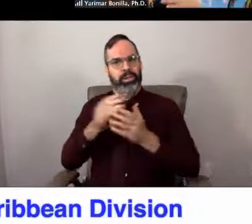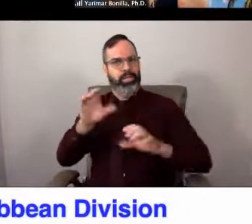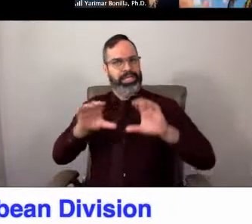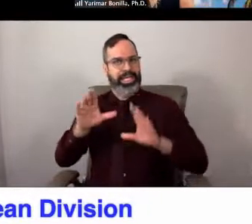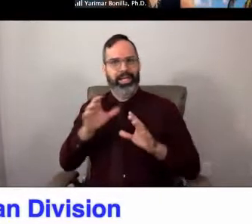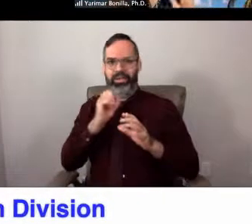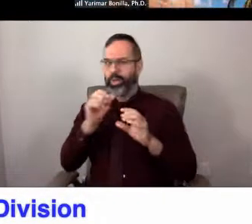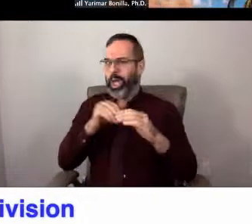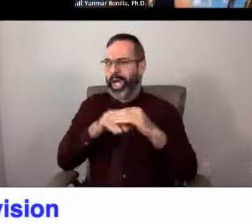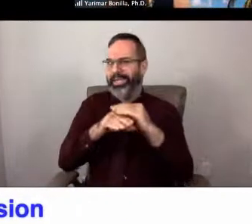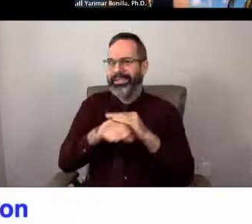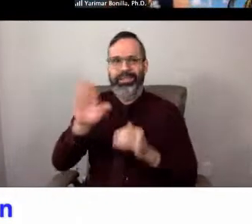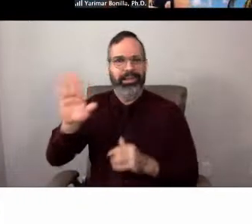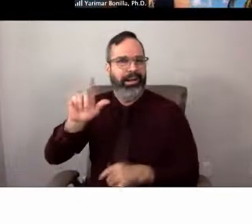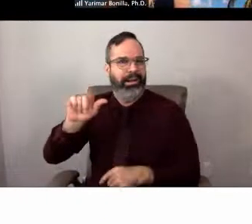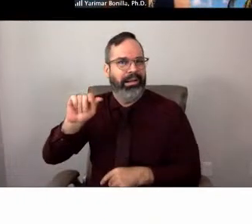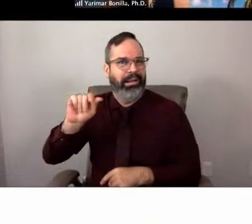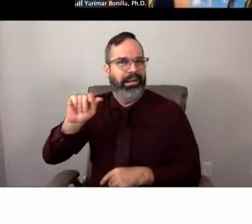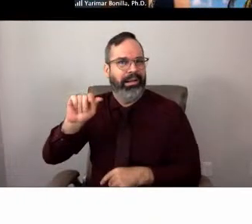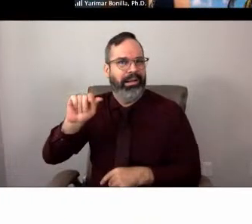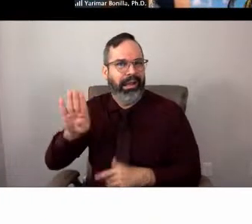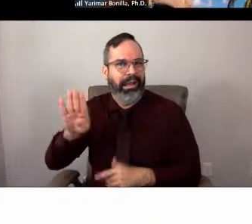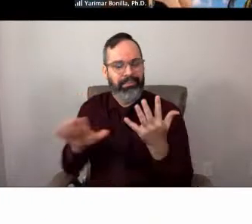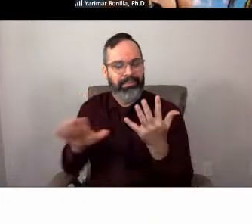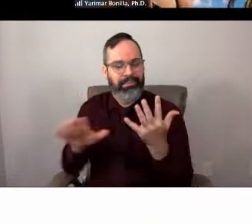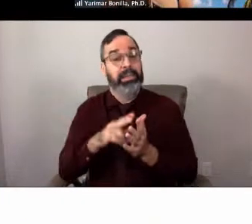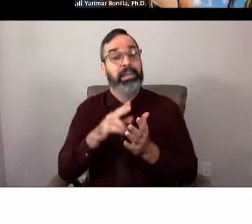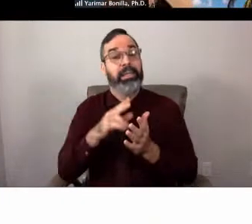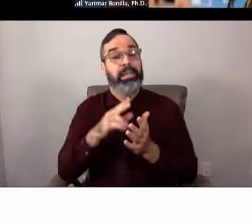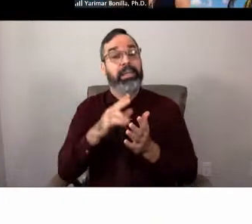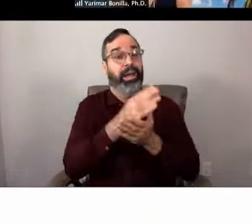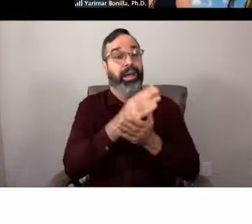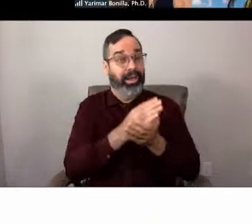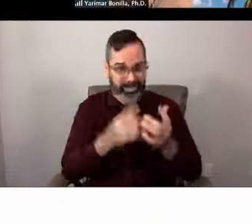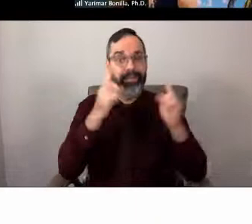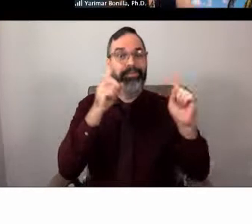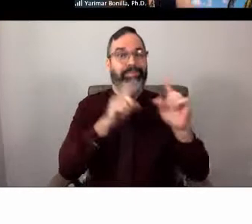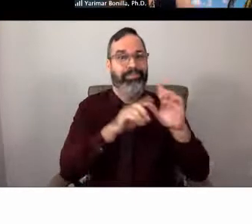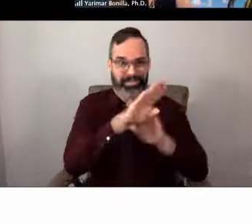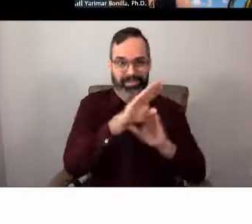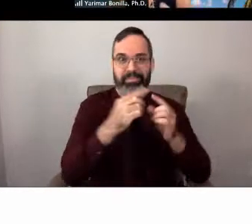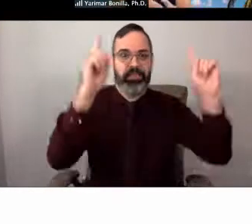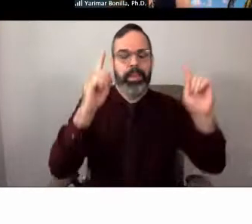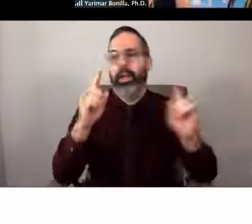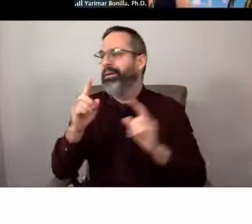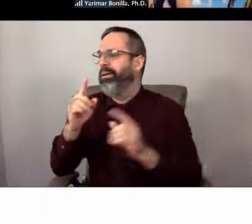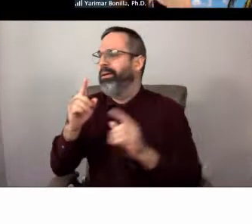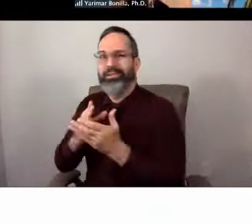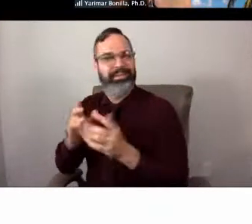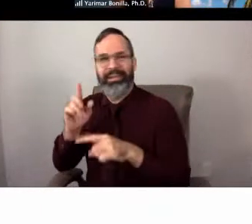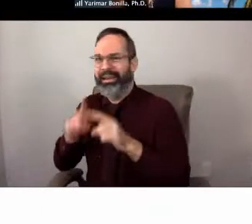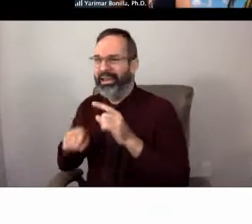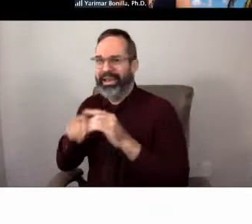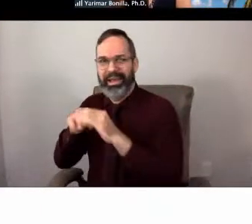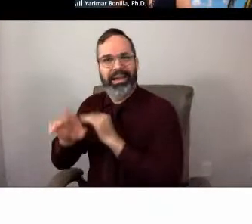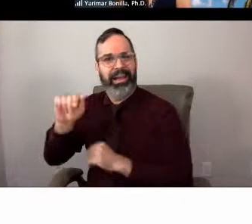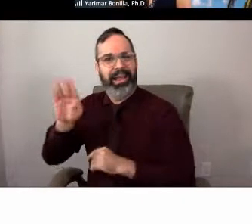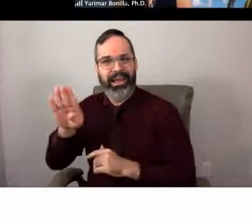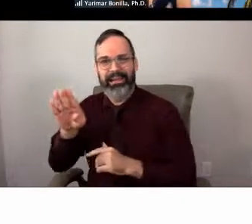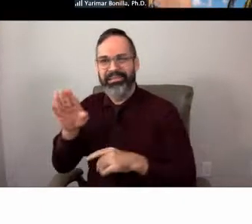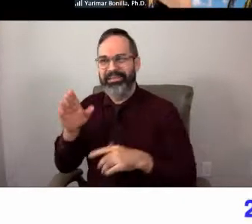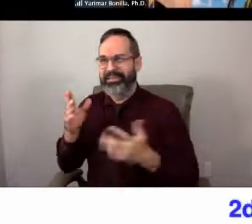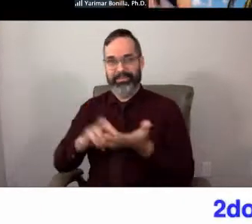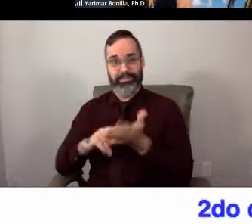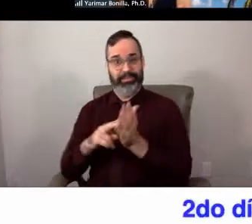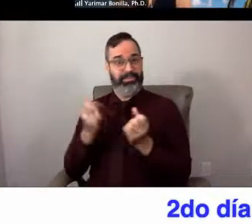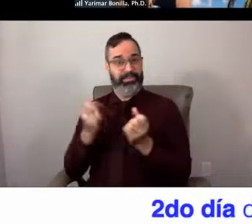their labs, etc. So social sciences, we don't have access to our labs because we can't talk to people, or a lot of people are